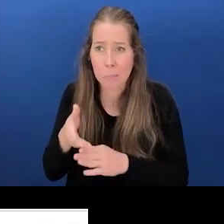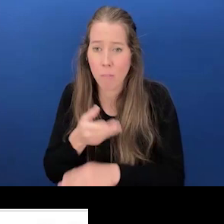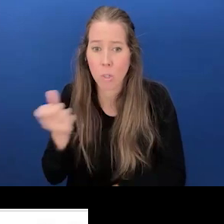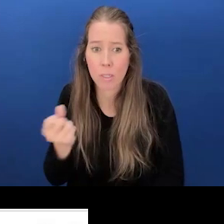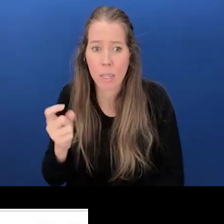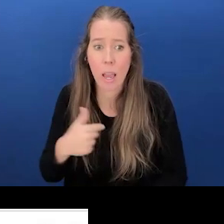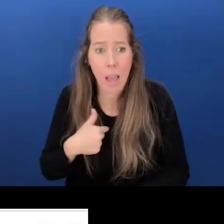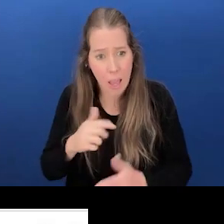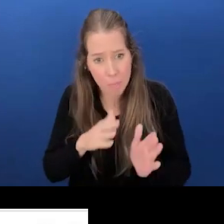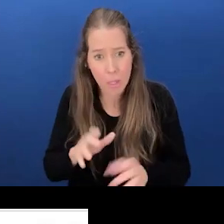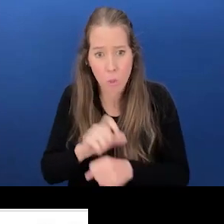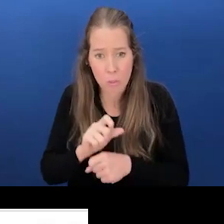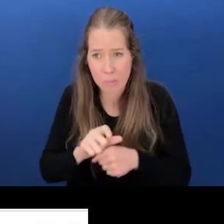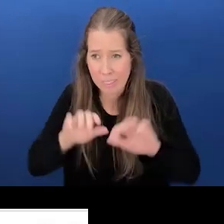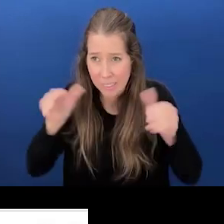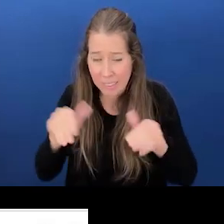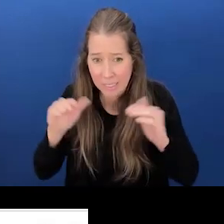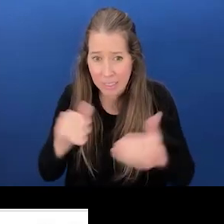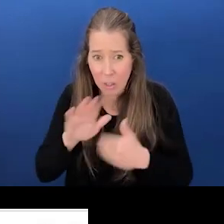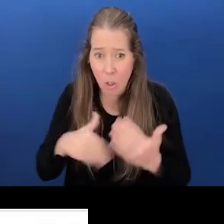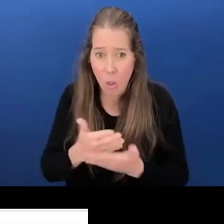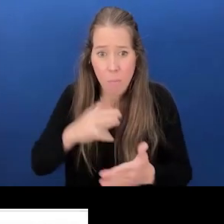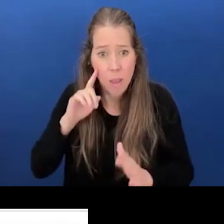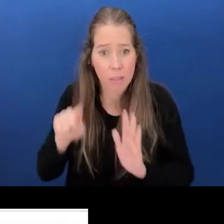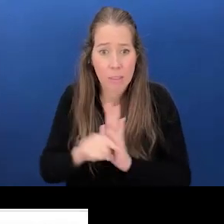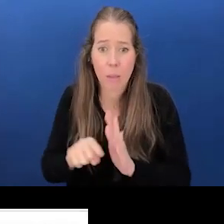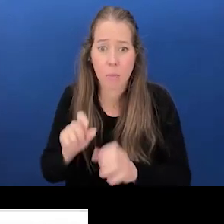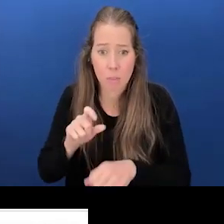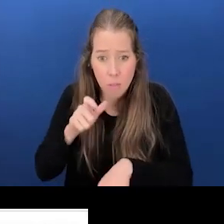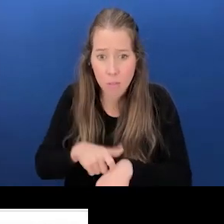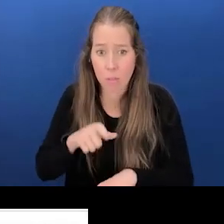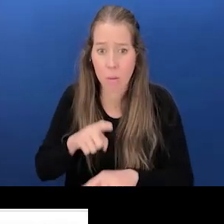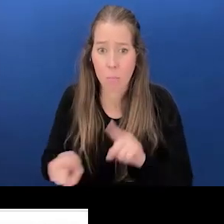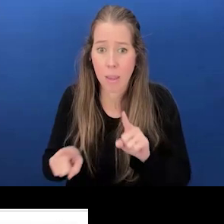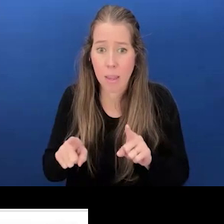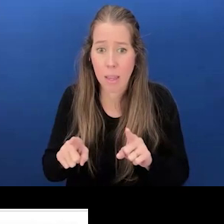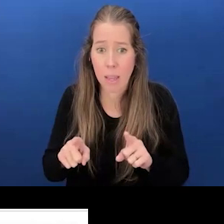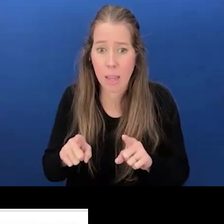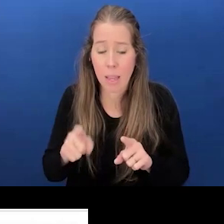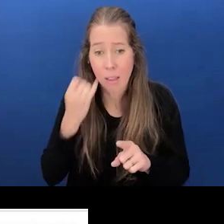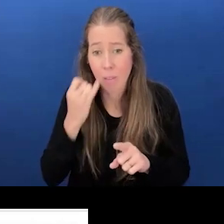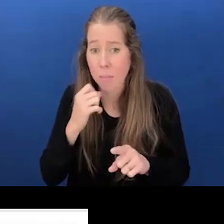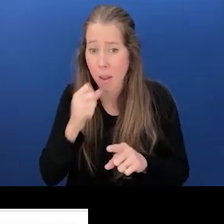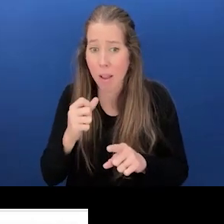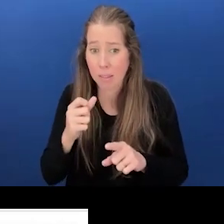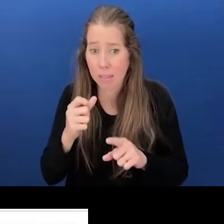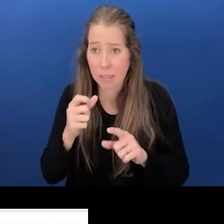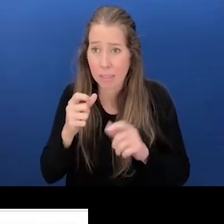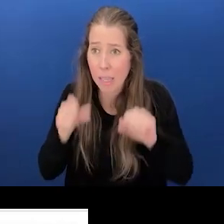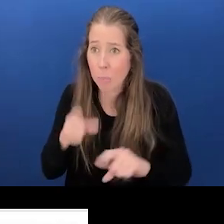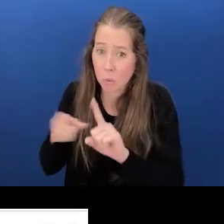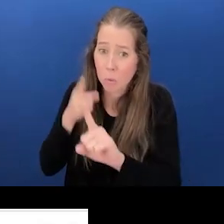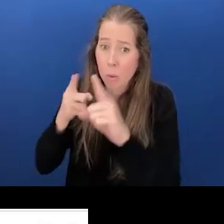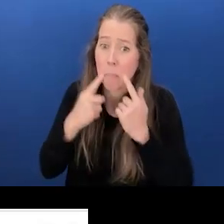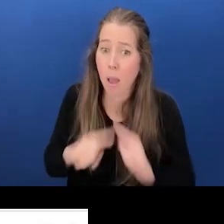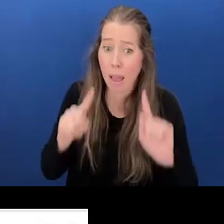to work diligently to complete all my assignments on time. However, I'm not able to reach that goal. Would it be okay if they are late? Is there a